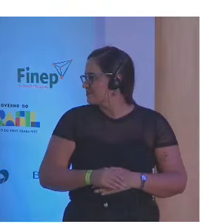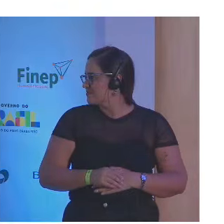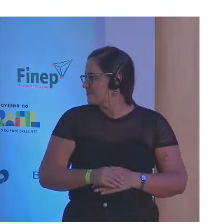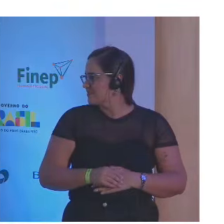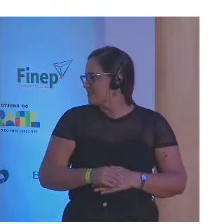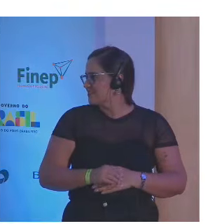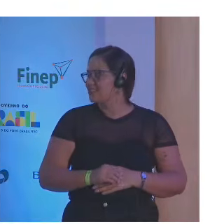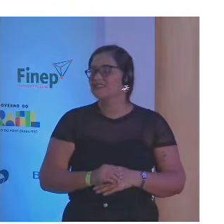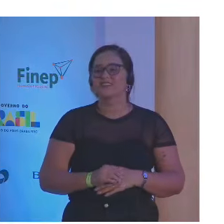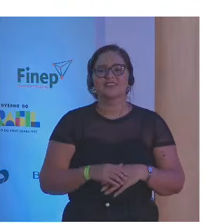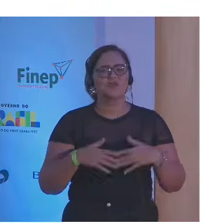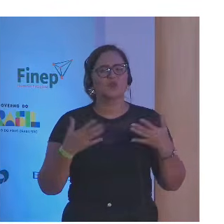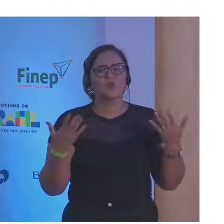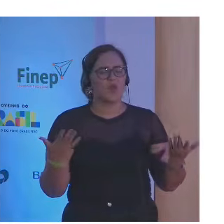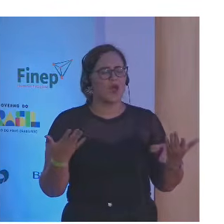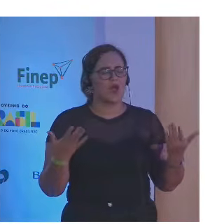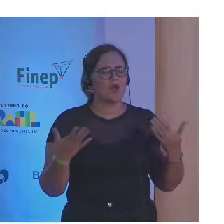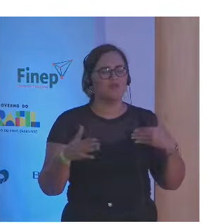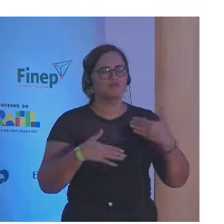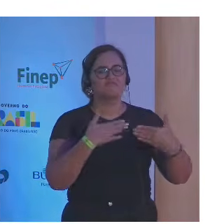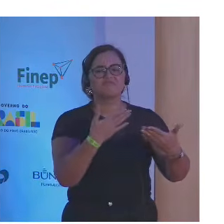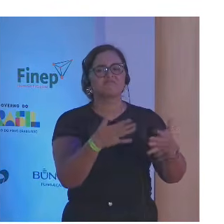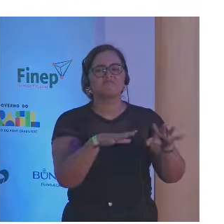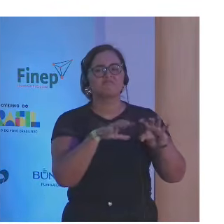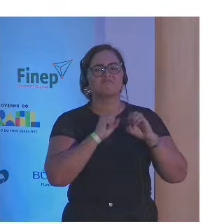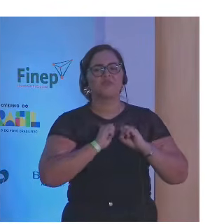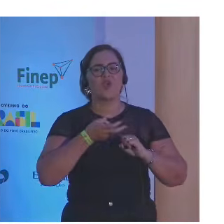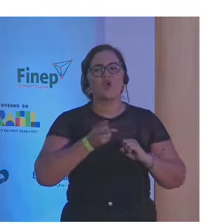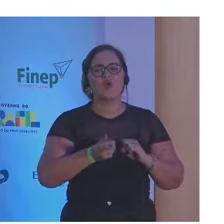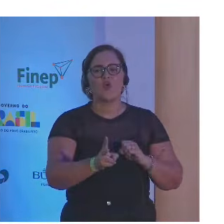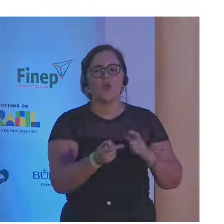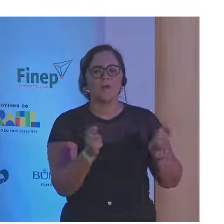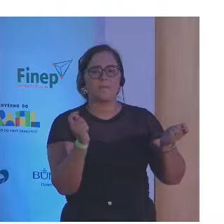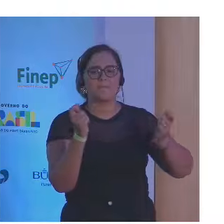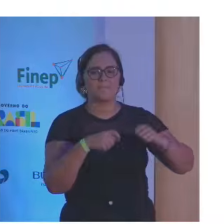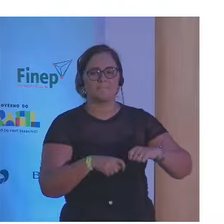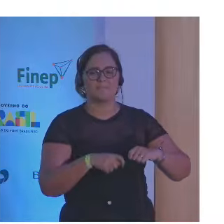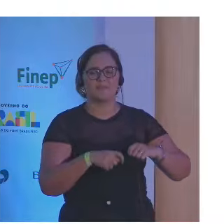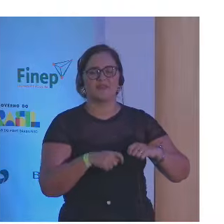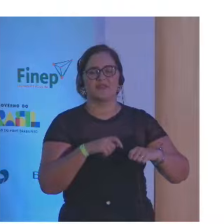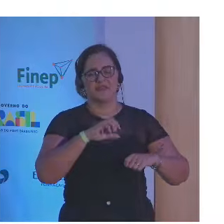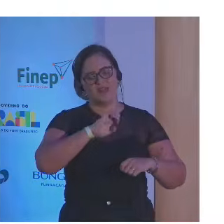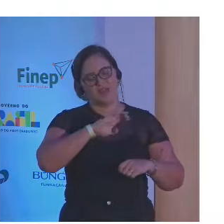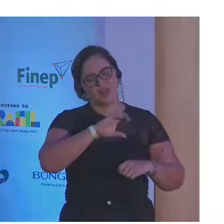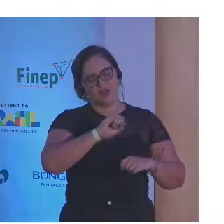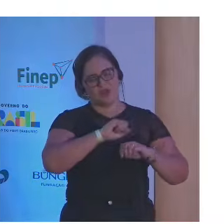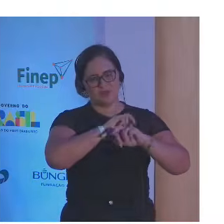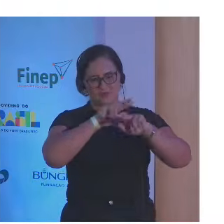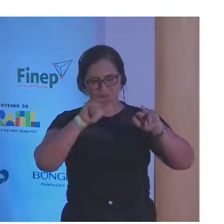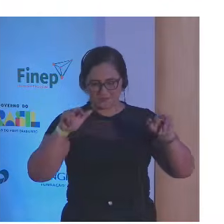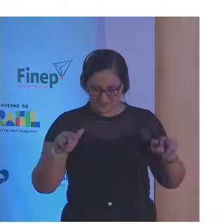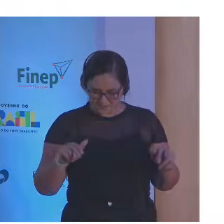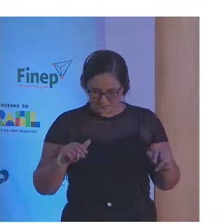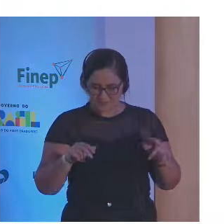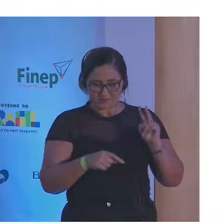What mitigation pathways remains viable to preserve reef ecosystems? Probably none.